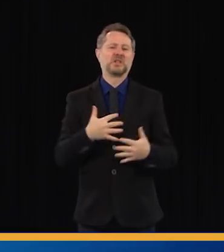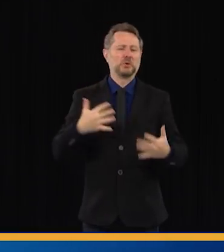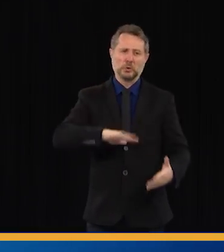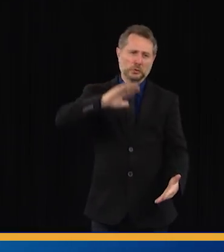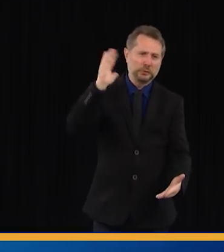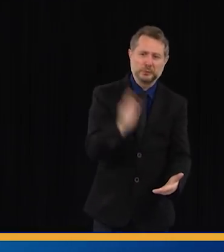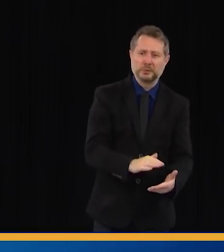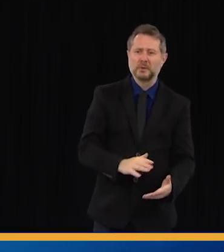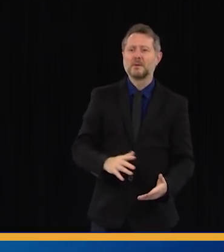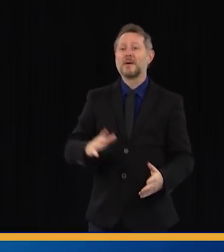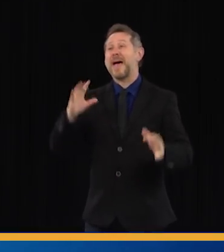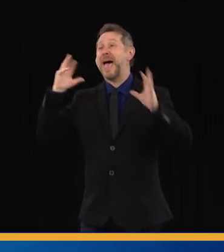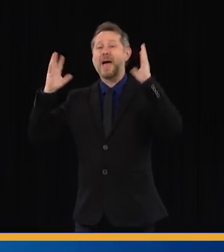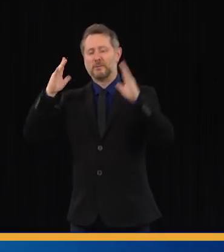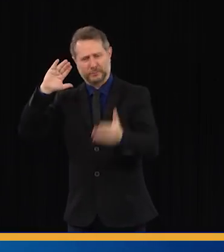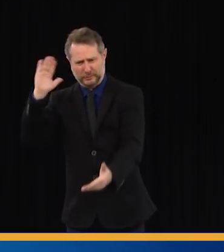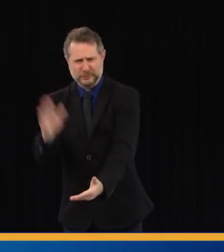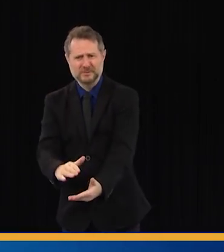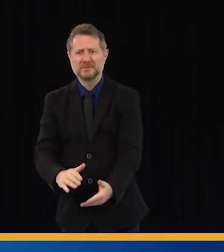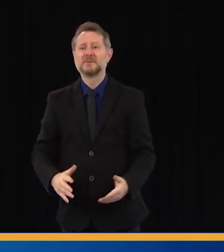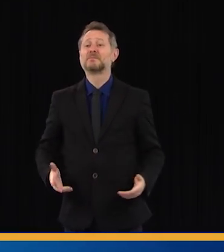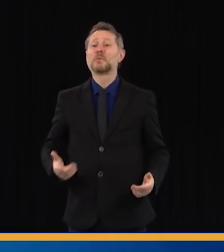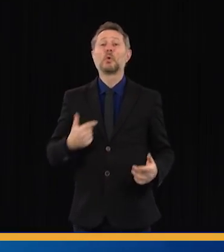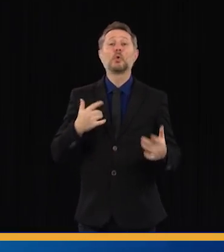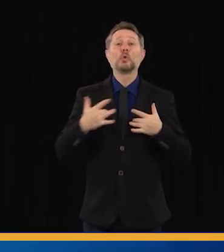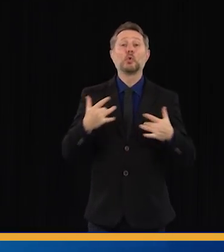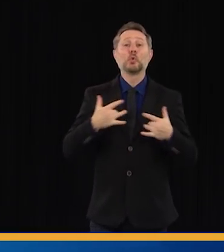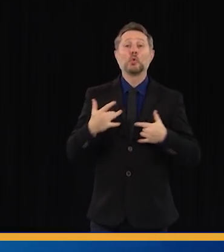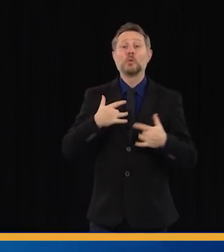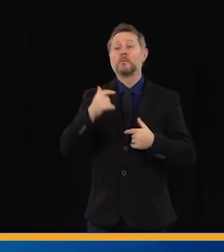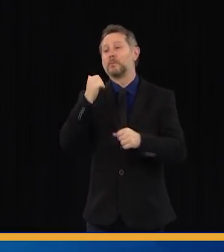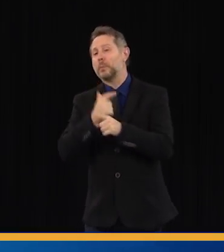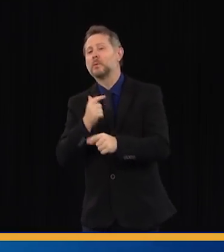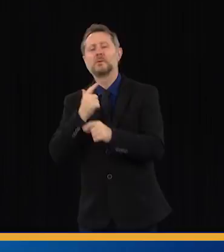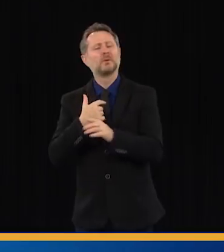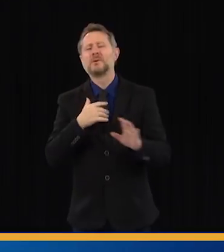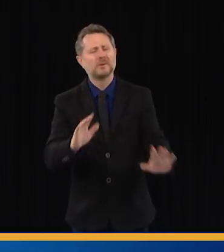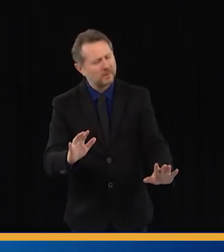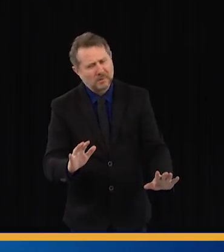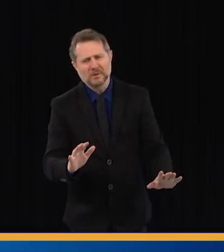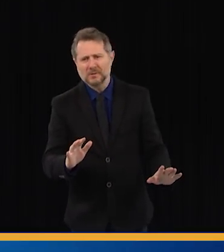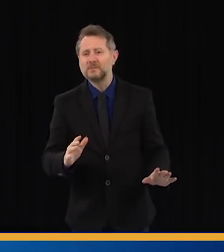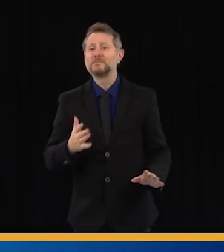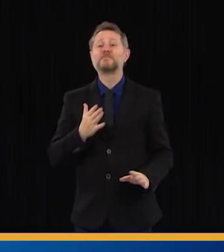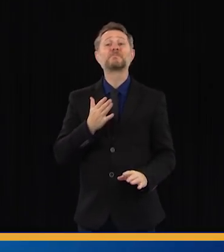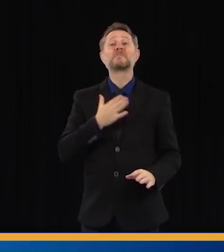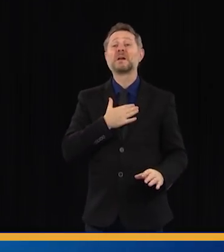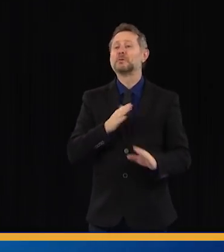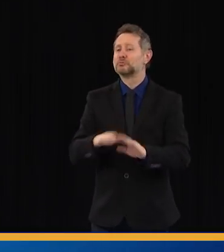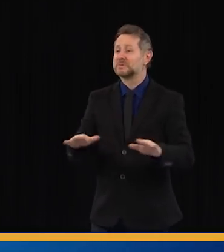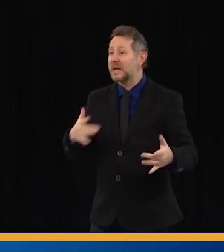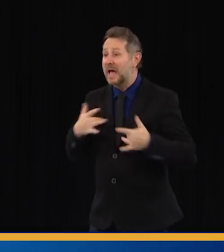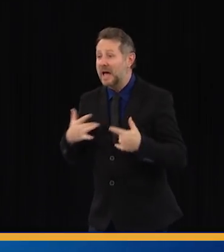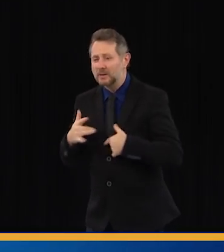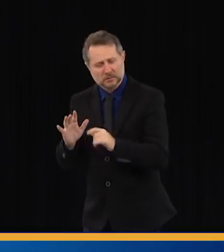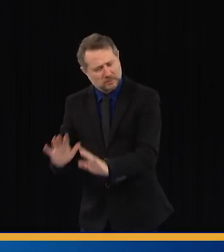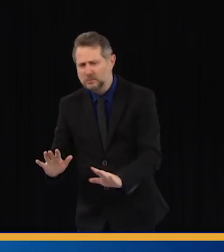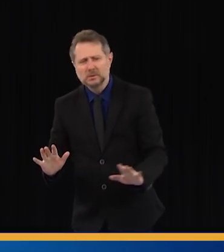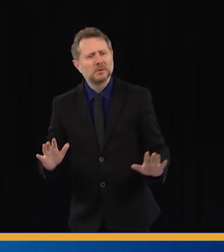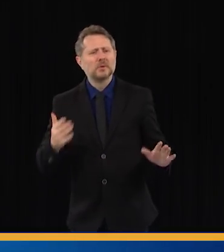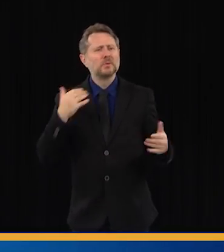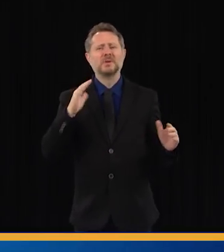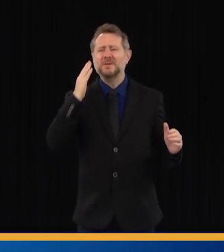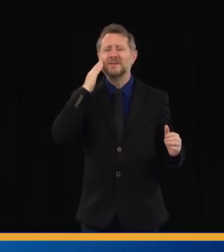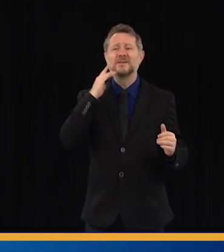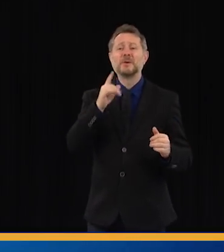stop. I don't want to have to worry about my brother anymore. I don't want to have to worry about my daughters. I don't want to have to worry about my mother. I want it